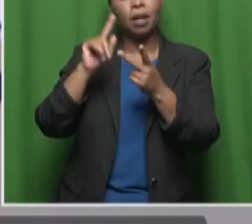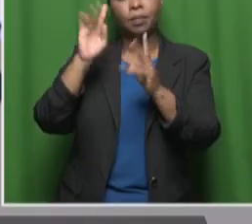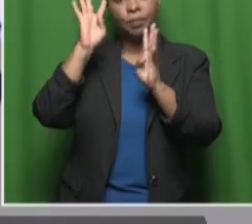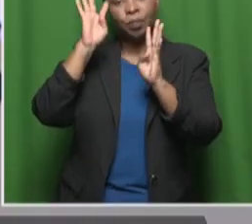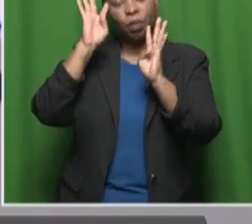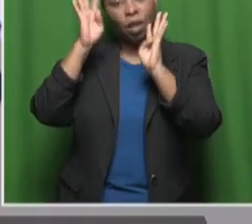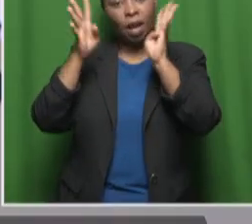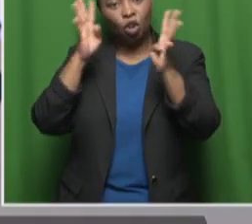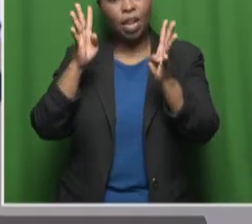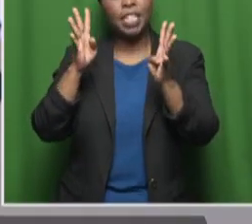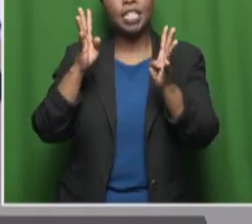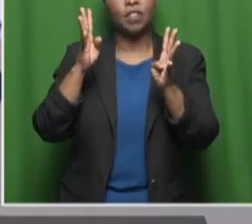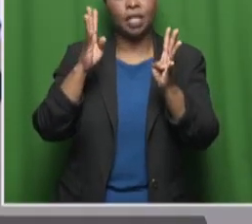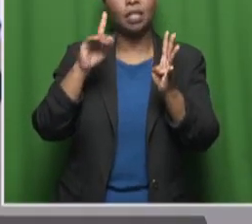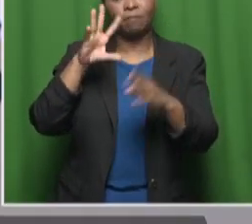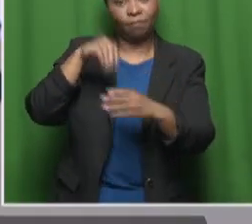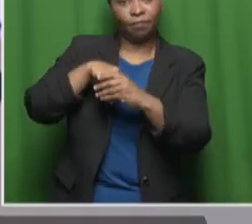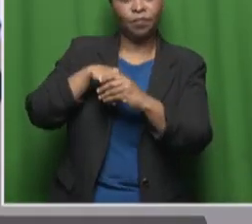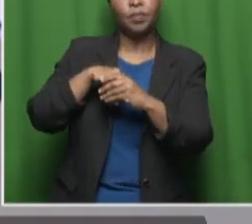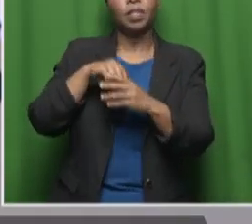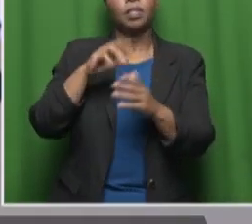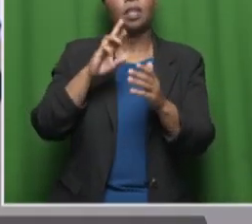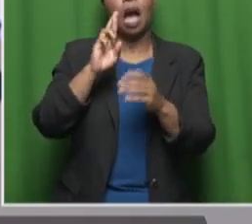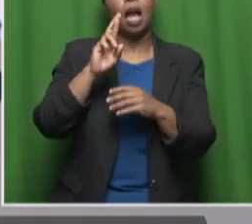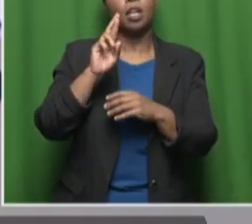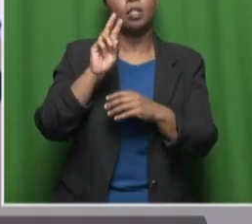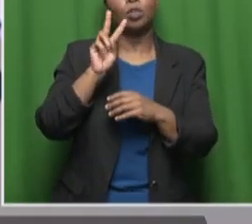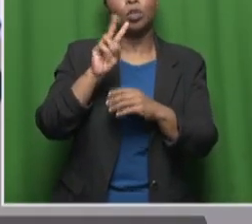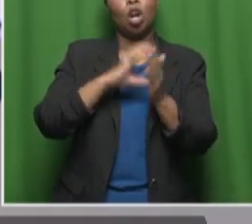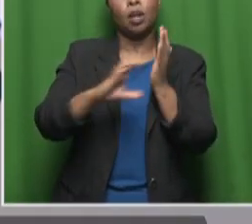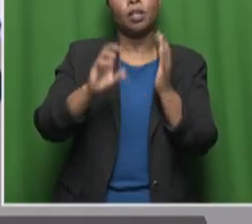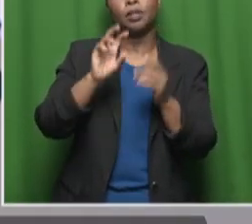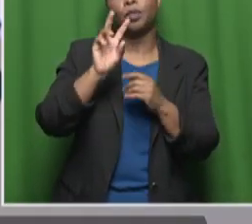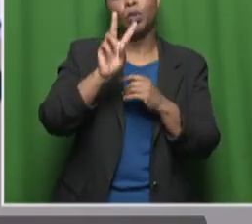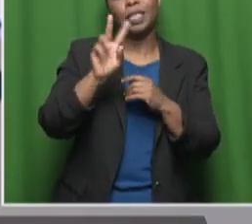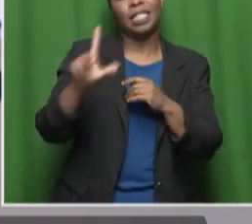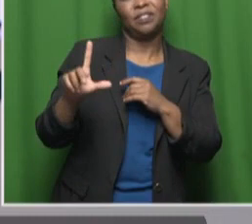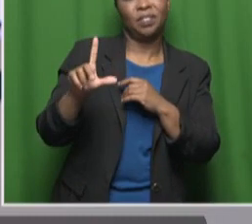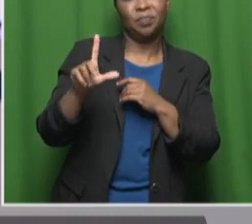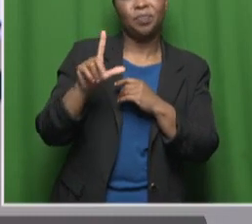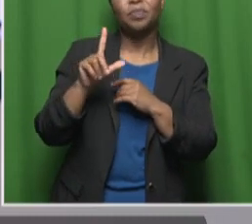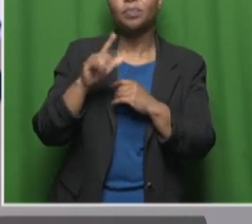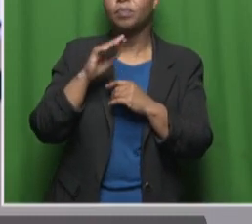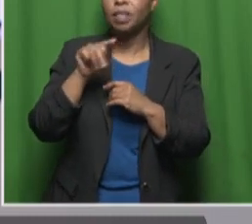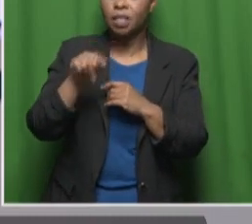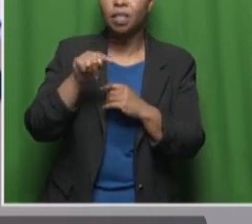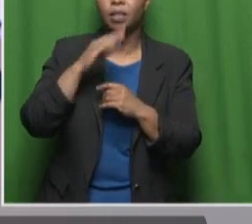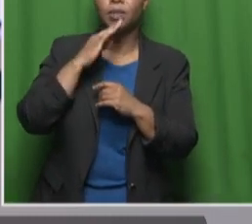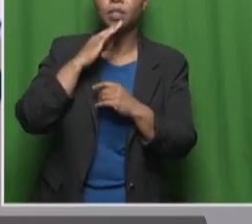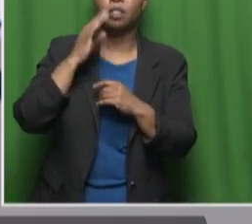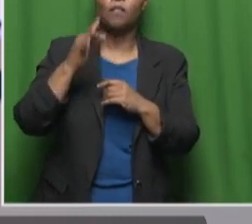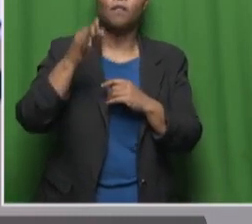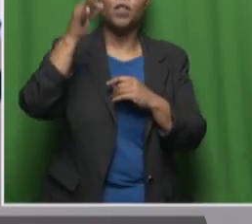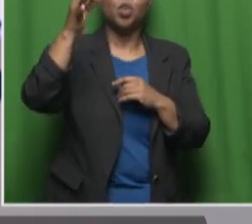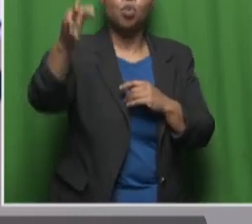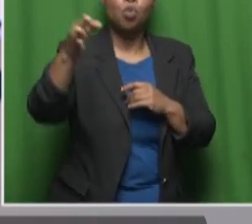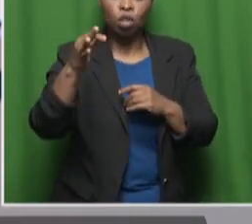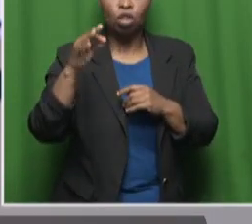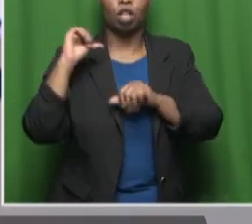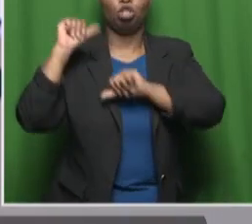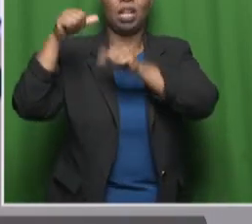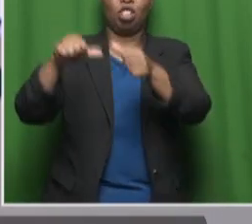right as enshrined in Article 27, it is very much about ensuring that a future generation has